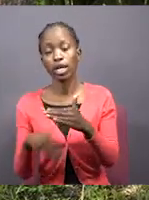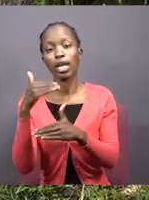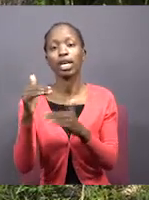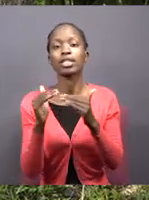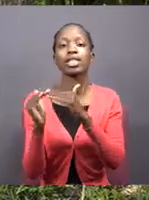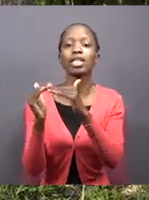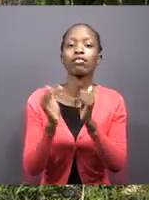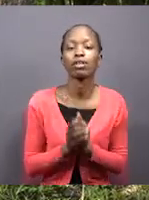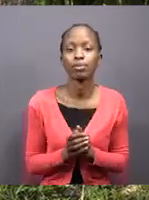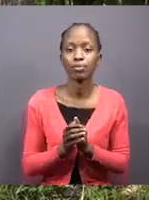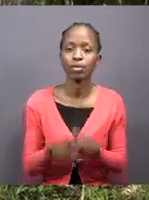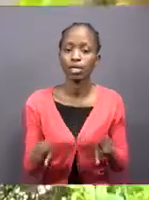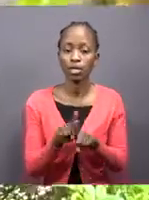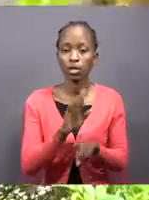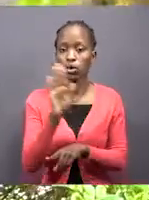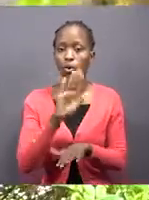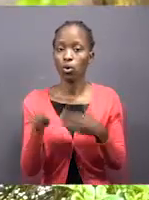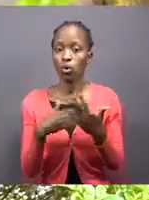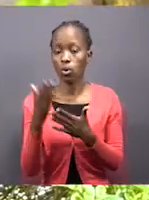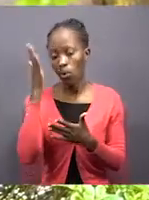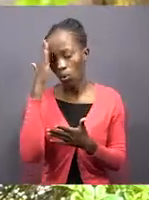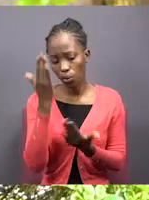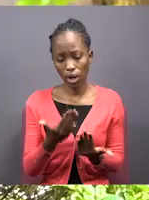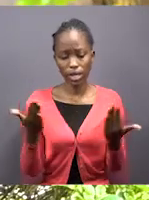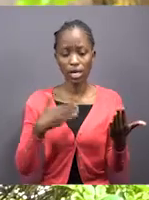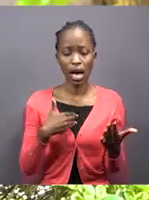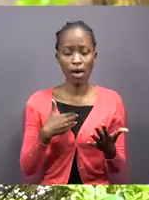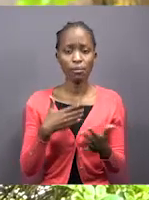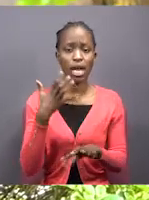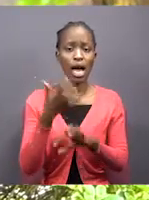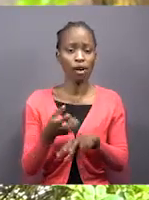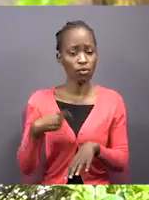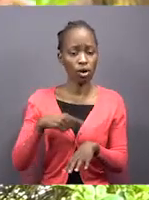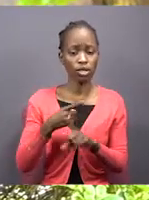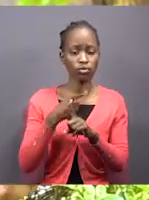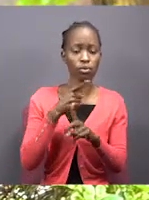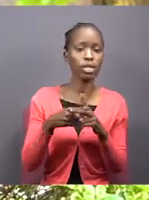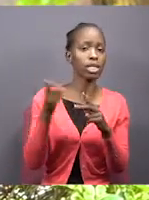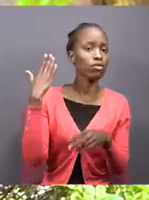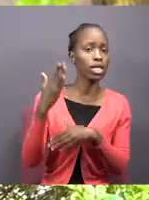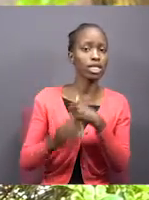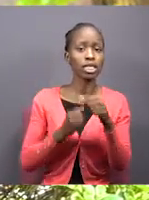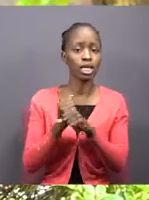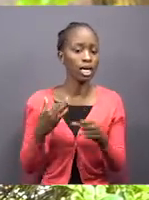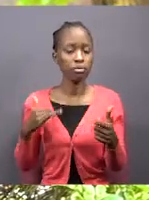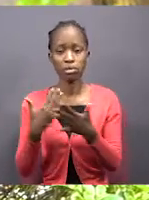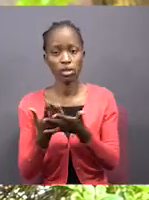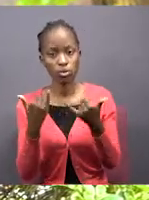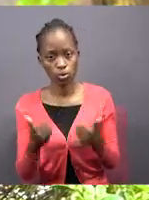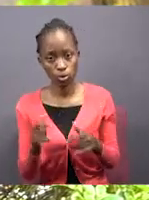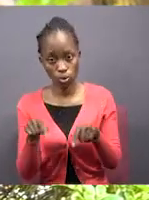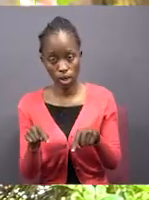next level. As you all know, things have been really difficult for us from the beginning of last year and even until